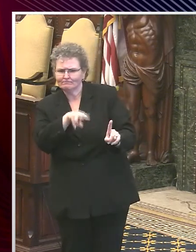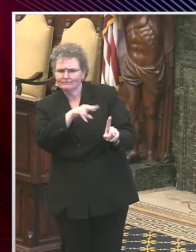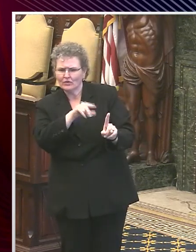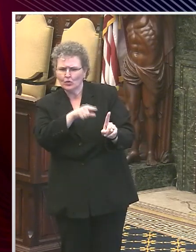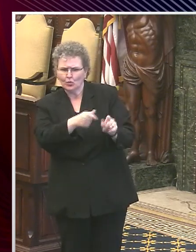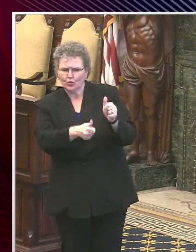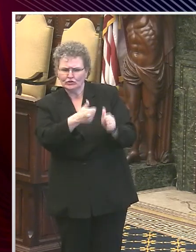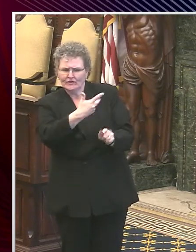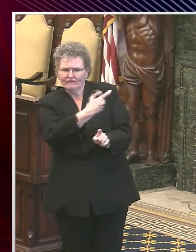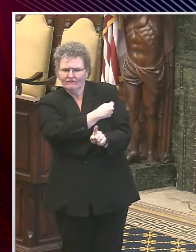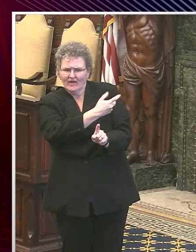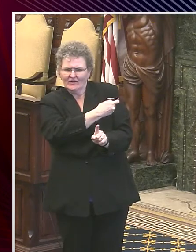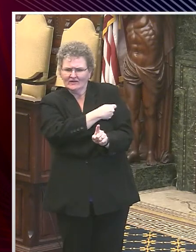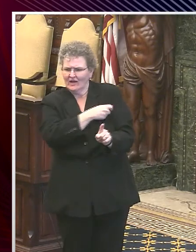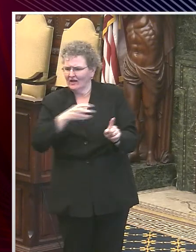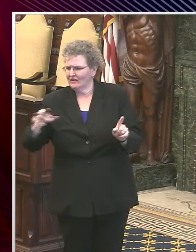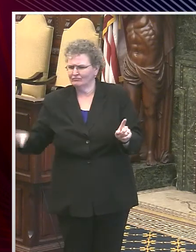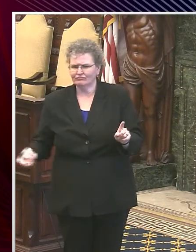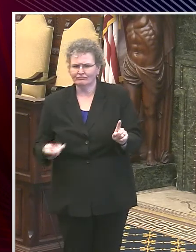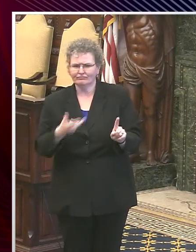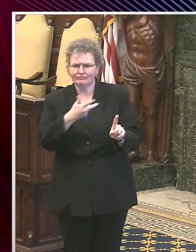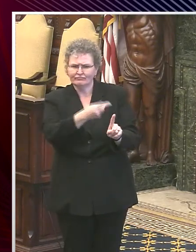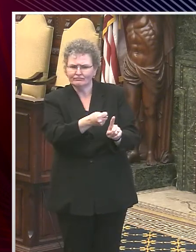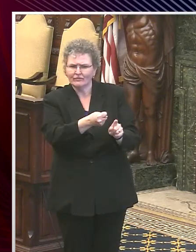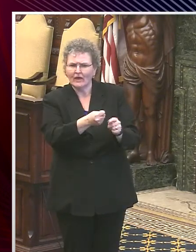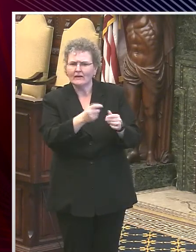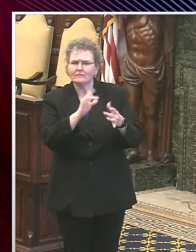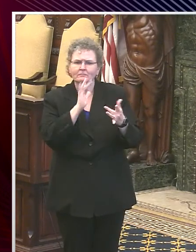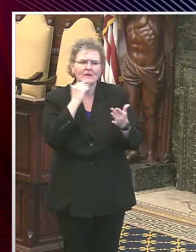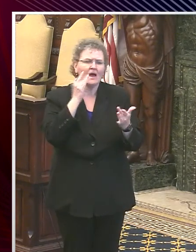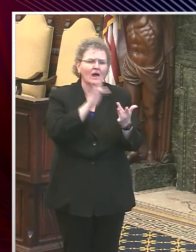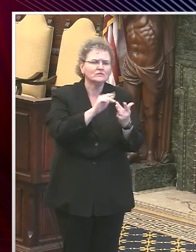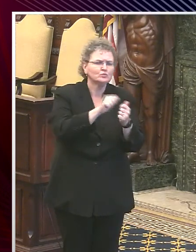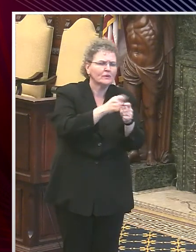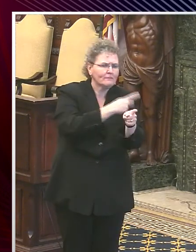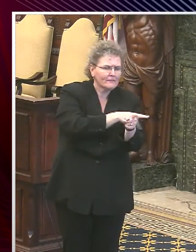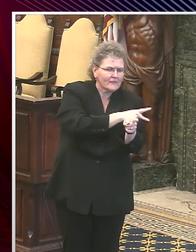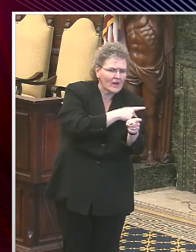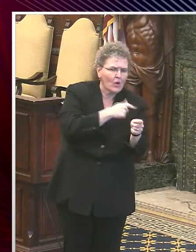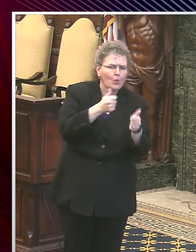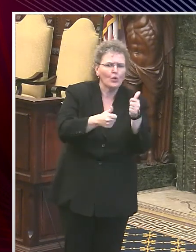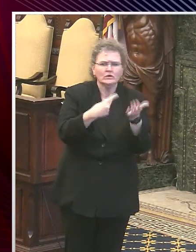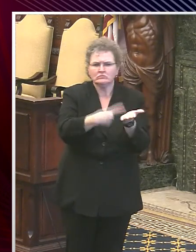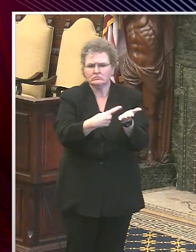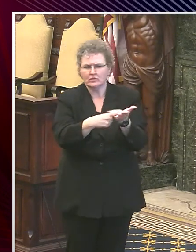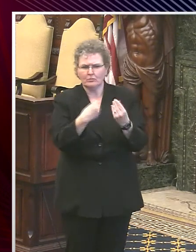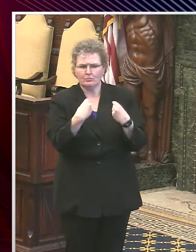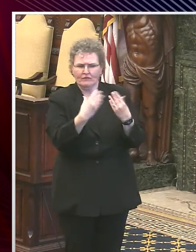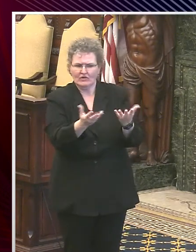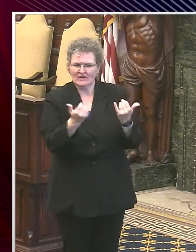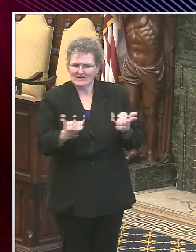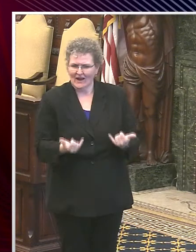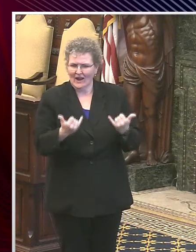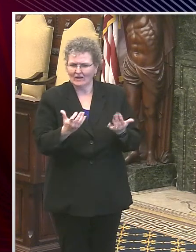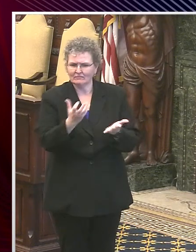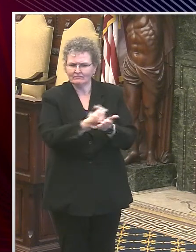vaccine providers are best able to reach those patients? Well, we're in discussions with all of these providers on a regular basis, and we're asking them, well, do you think that